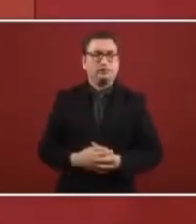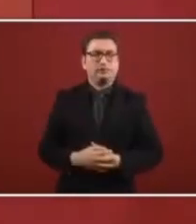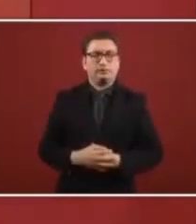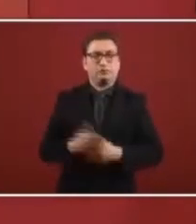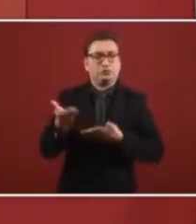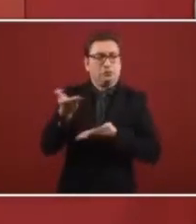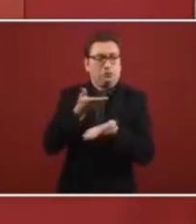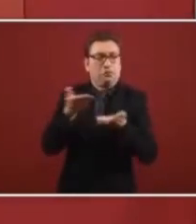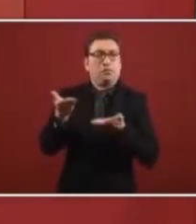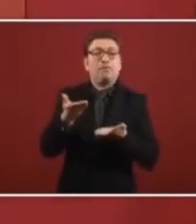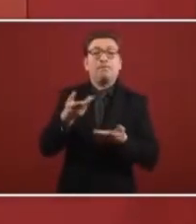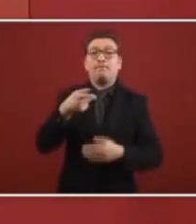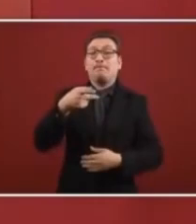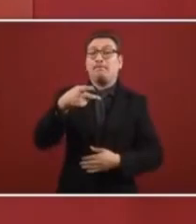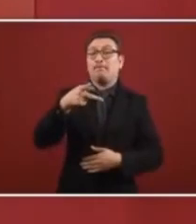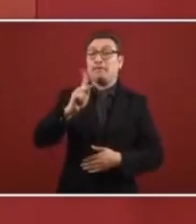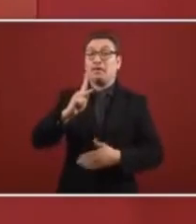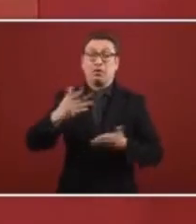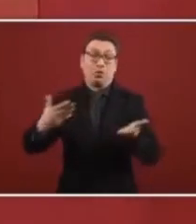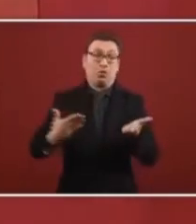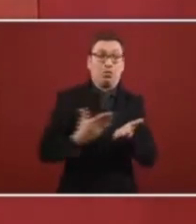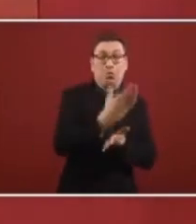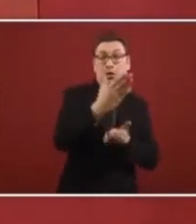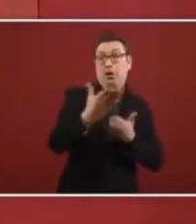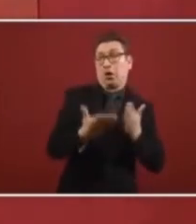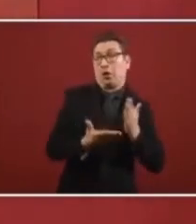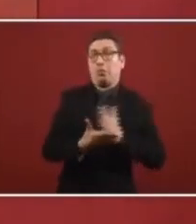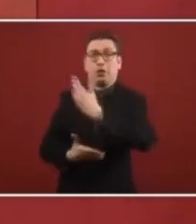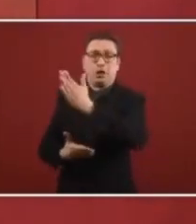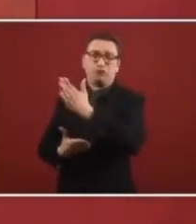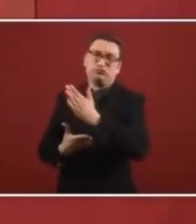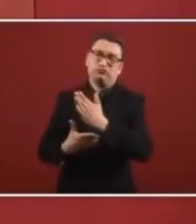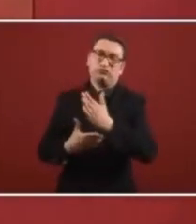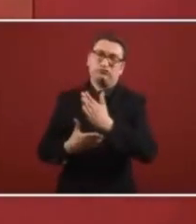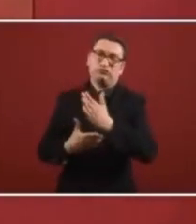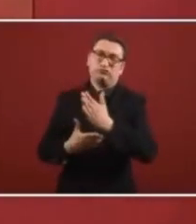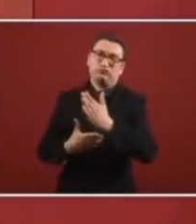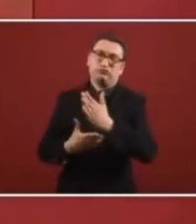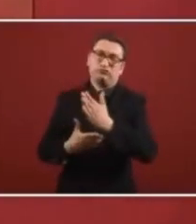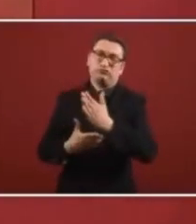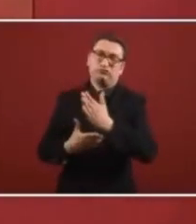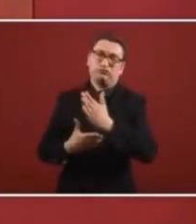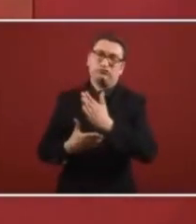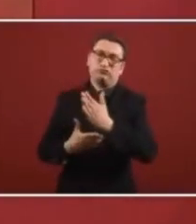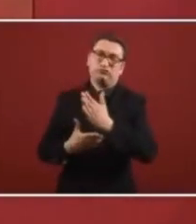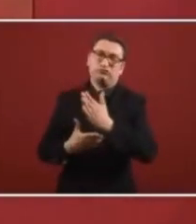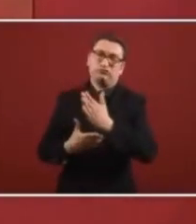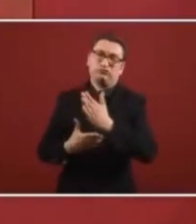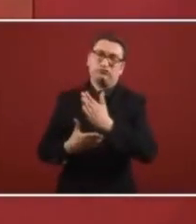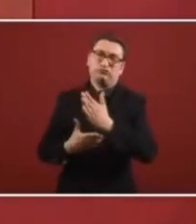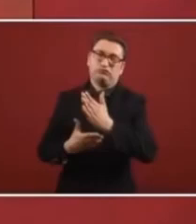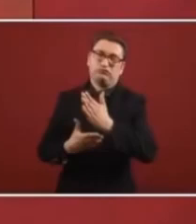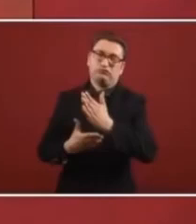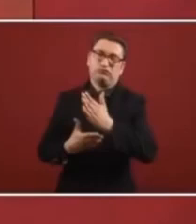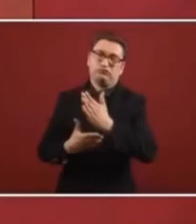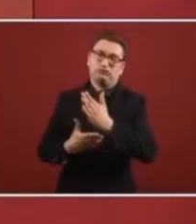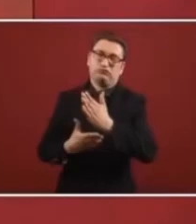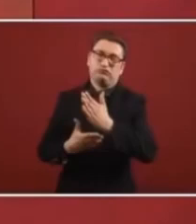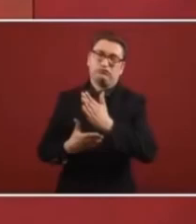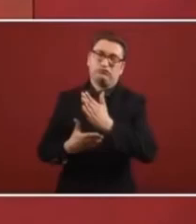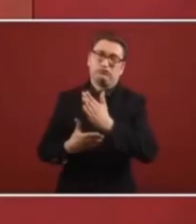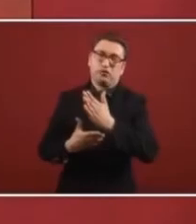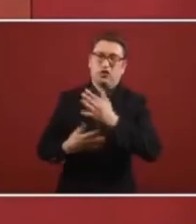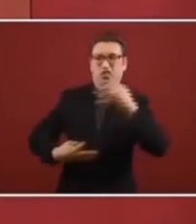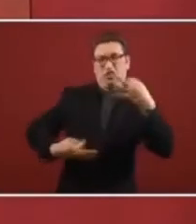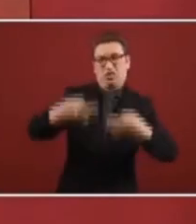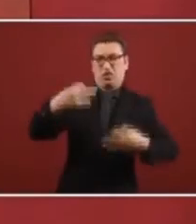Pero no de situarse como jueces but to not to place yourselves like